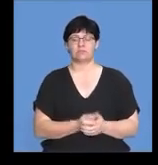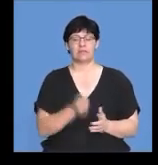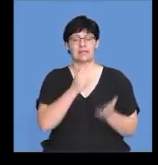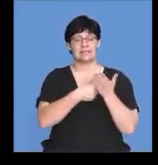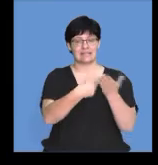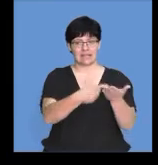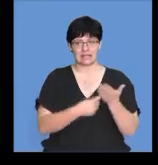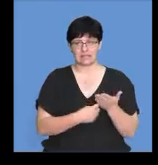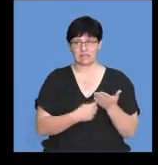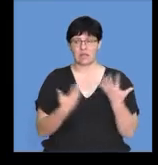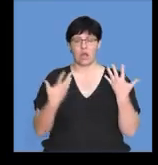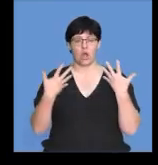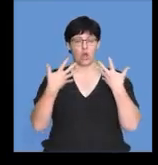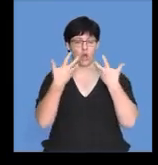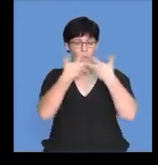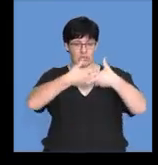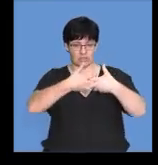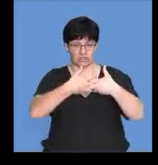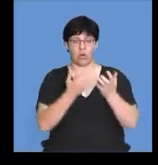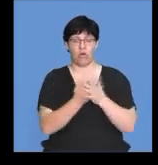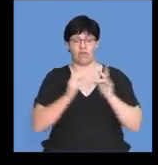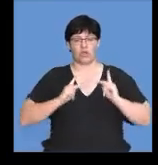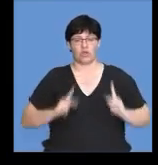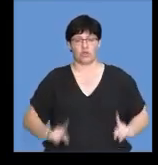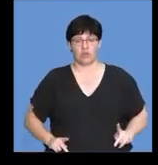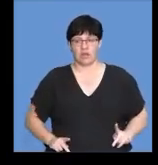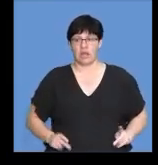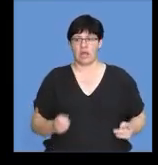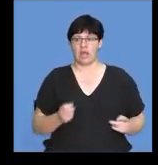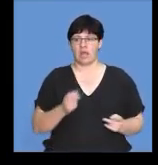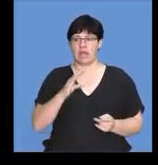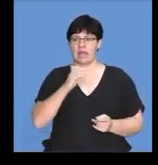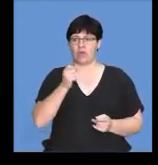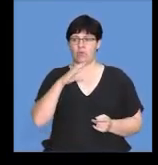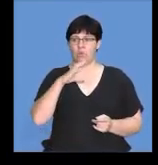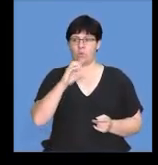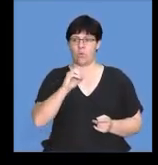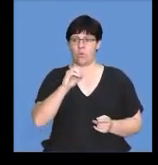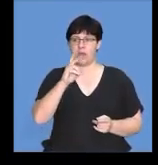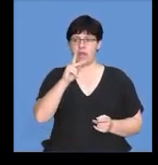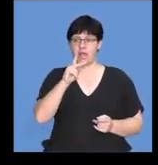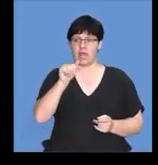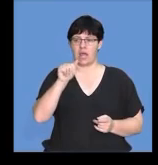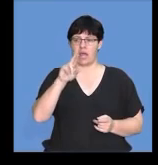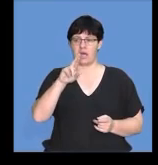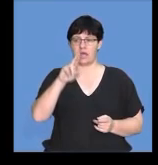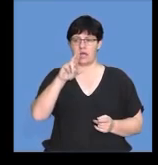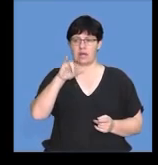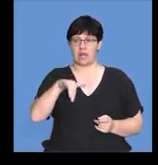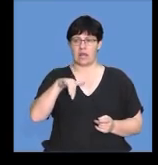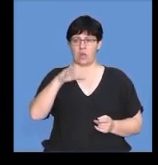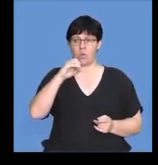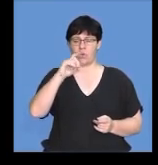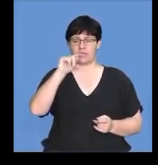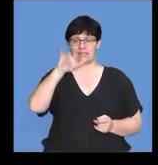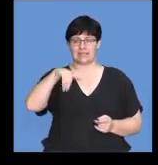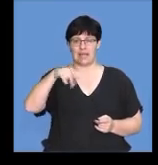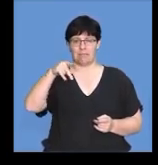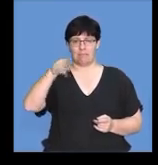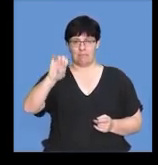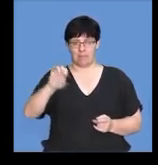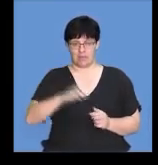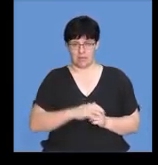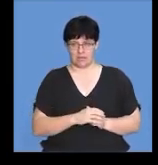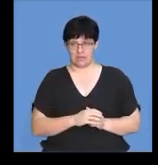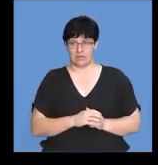discuss the composition of the human karyotype. So there's the first part. We've got to discuss the composition of the